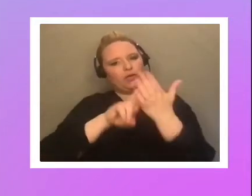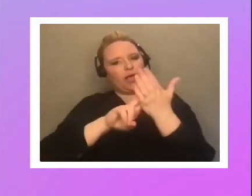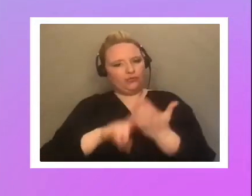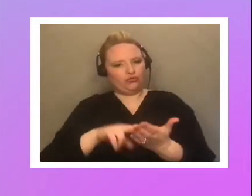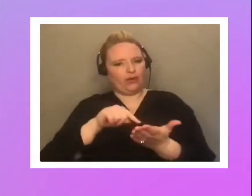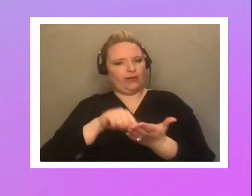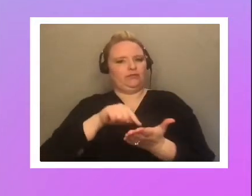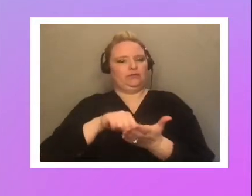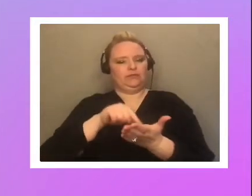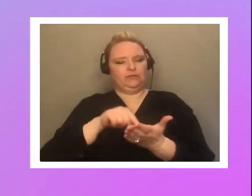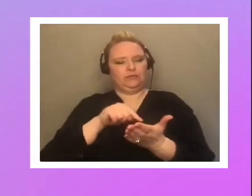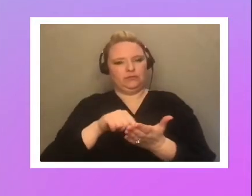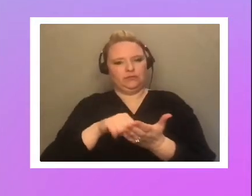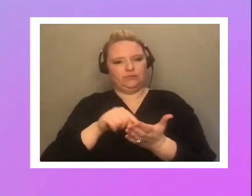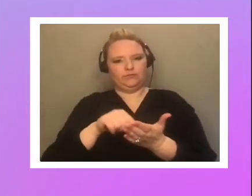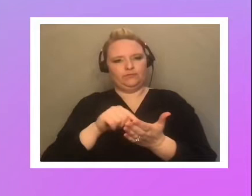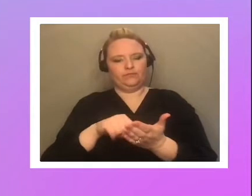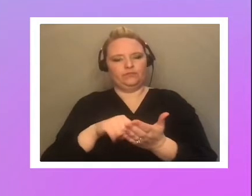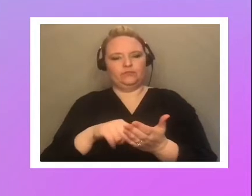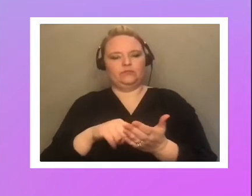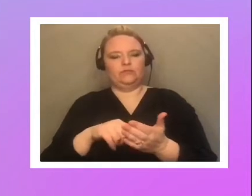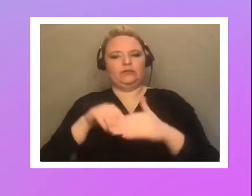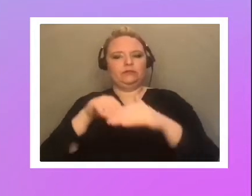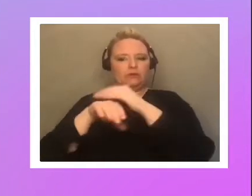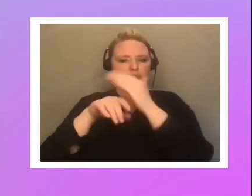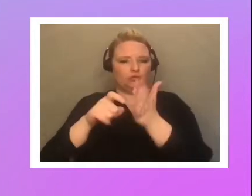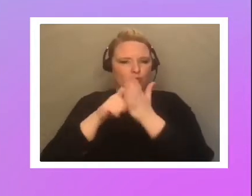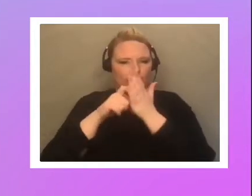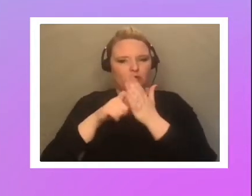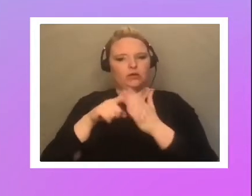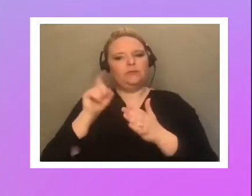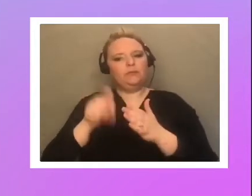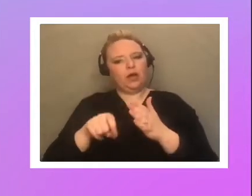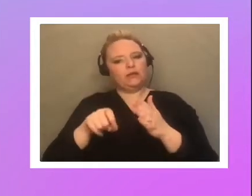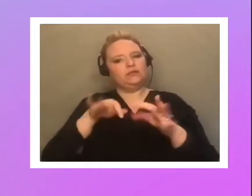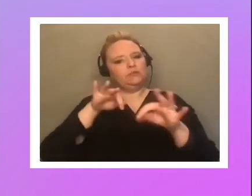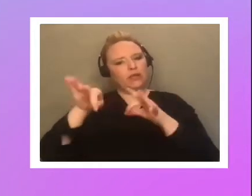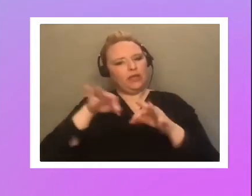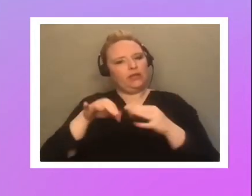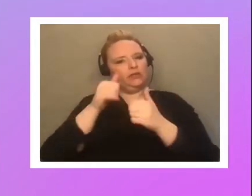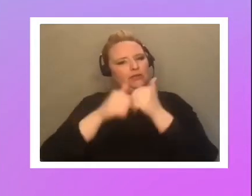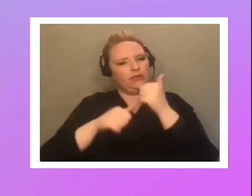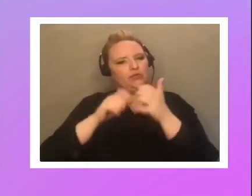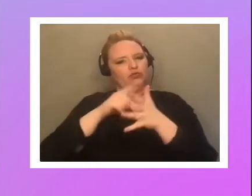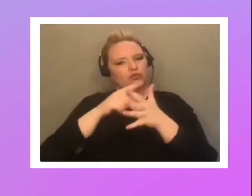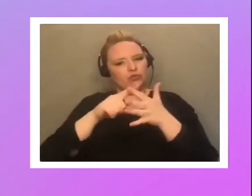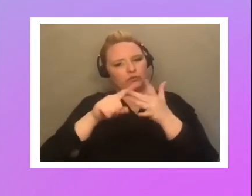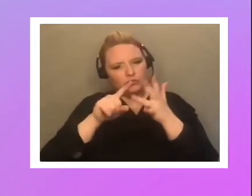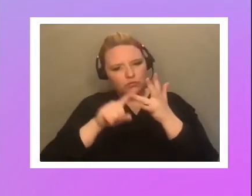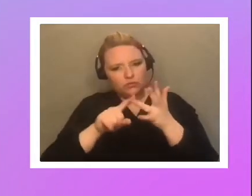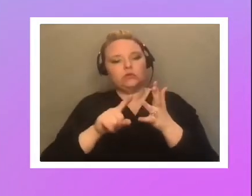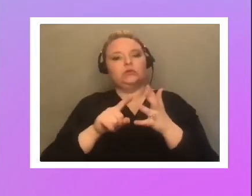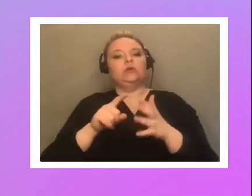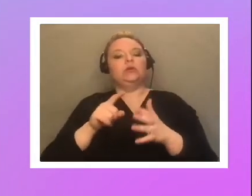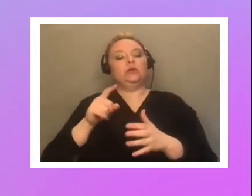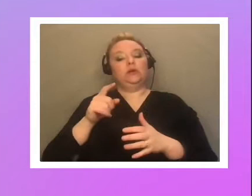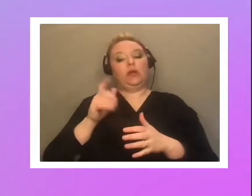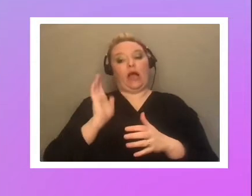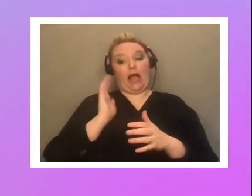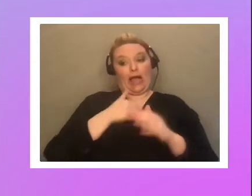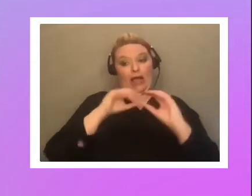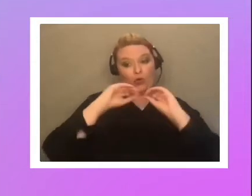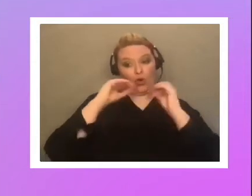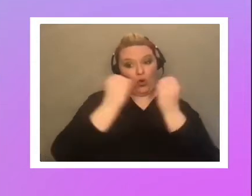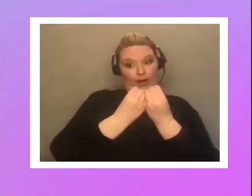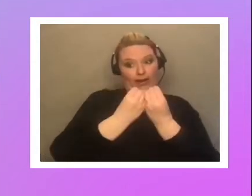contract and be sure that you stipulate that your organization and not